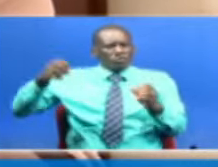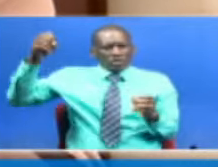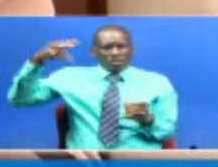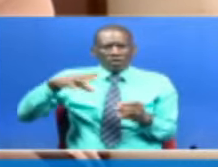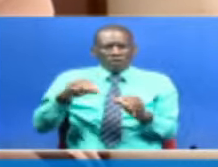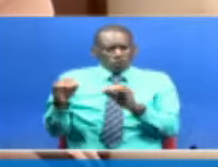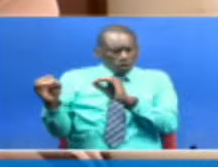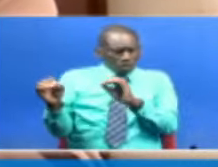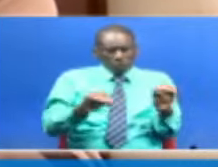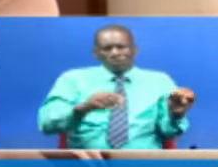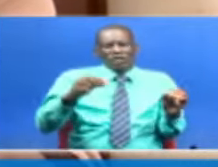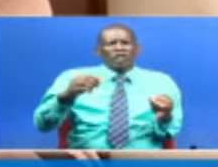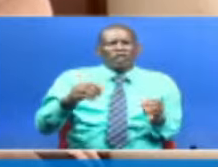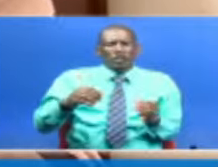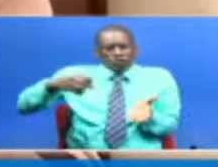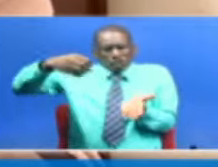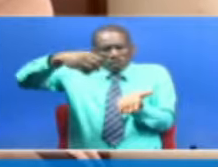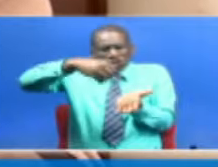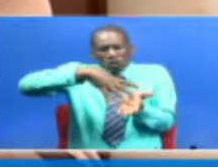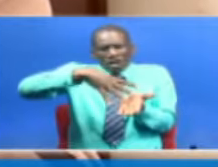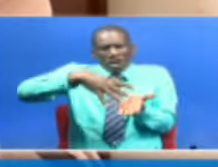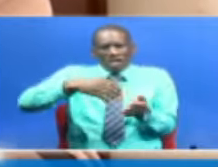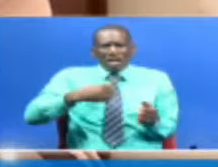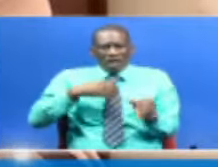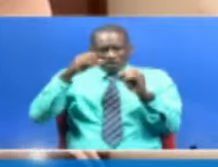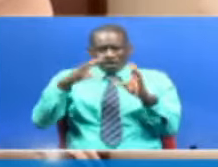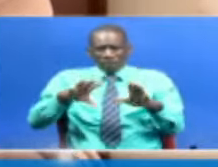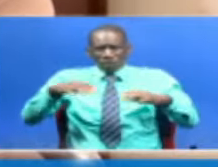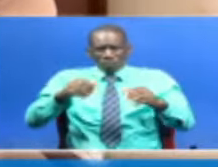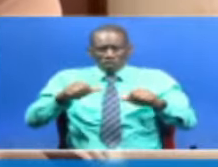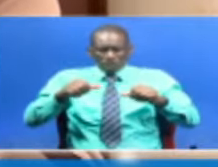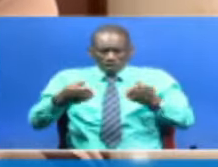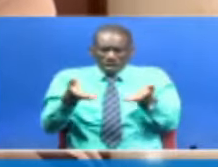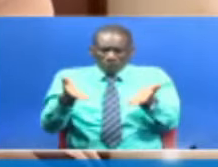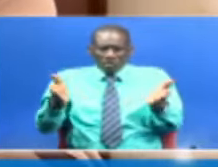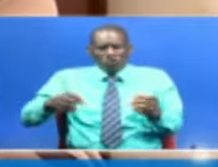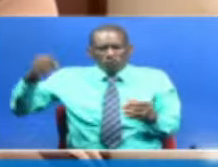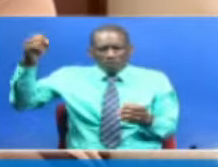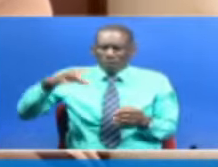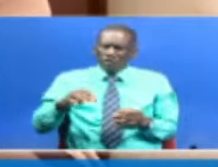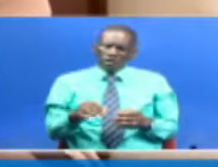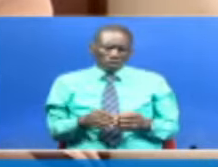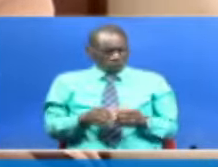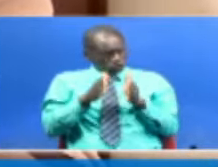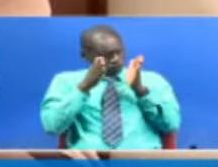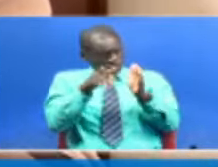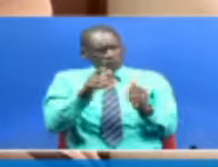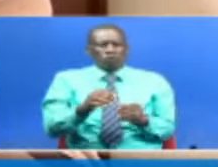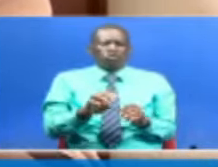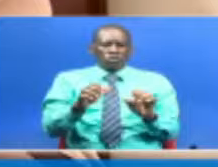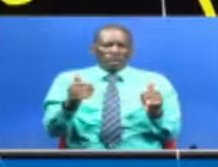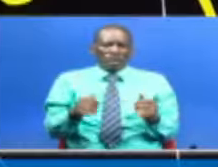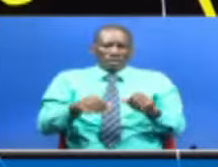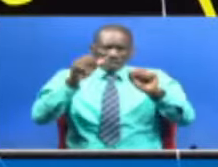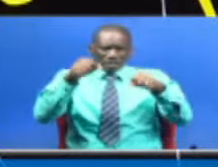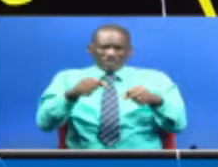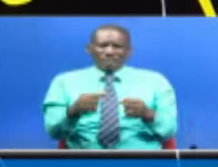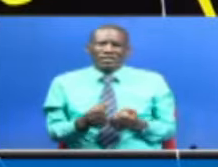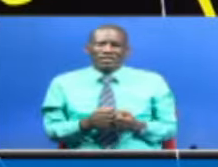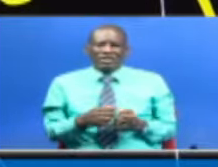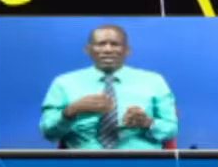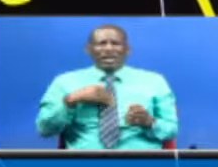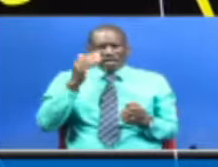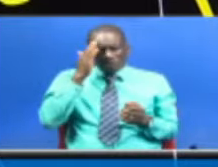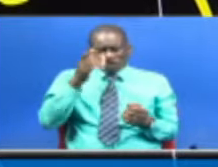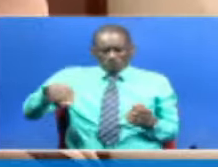green energy, to the solar panels, had nothing to do with the unreliability of power. He's looking at you very keenly, by the way. No, of course. Look, I think we are having